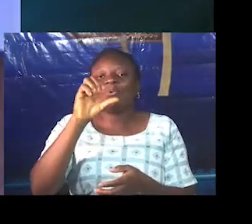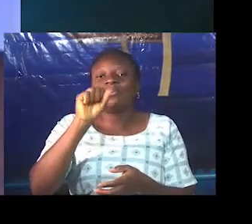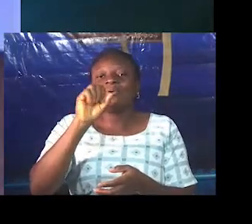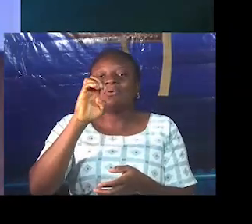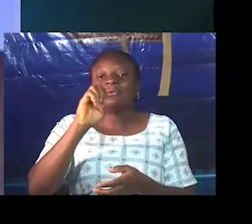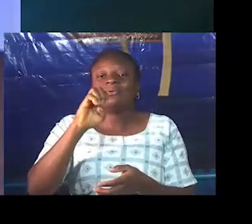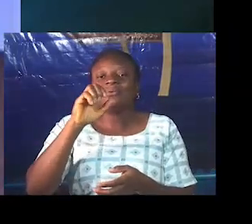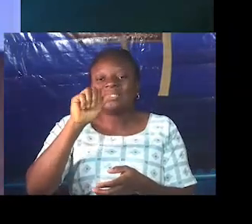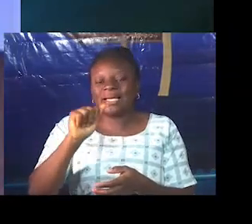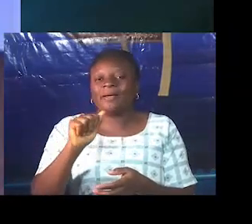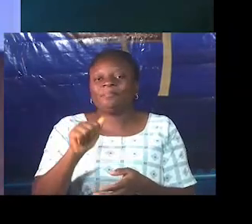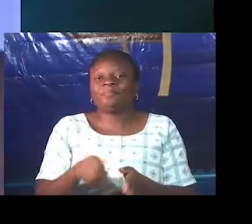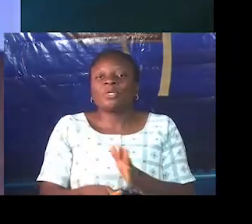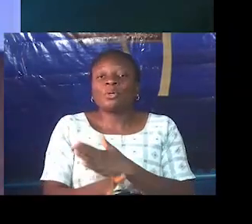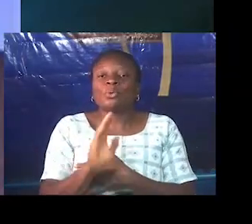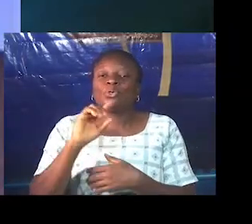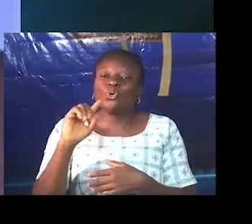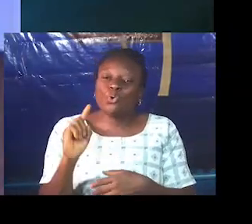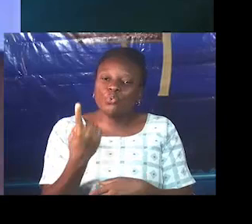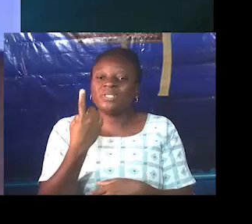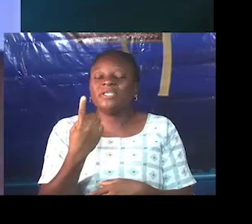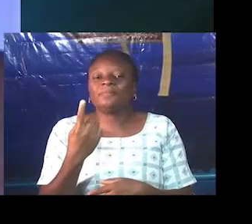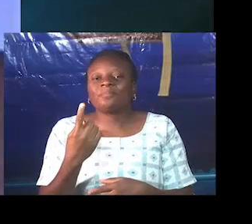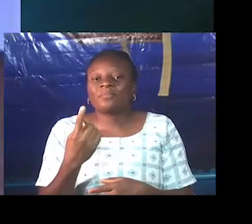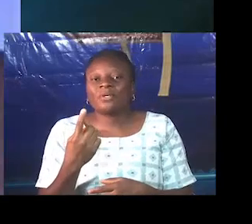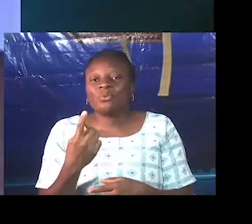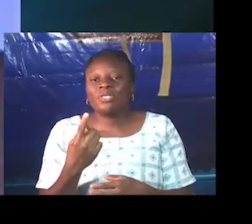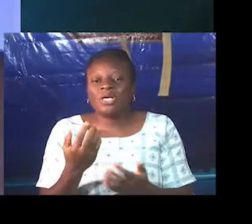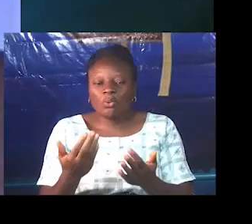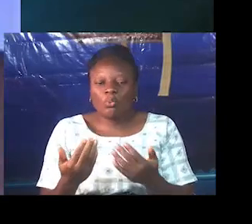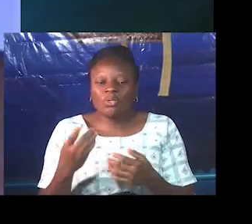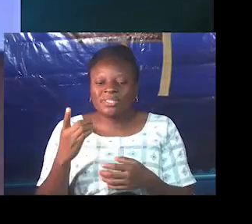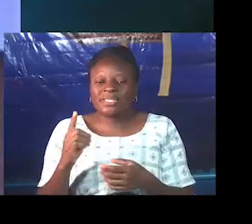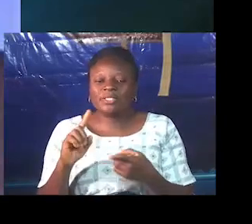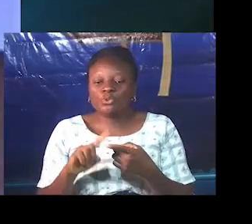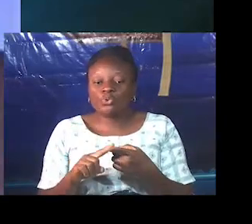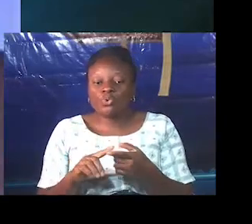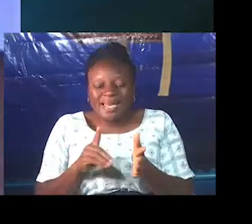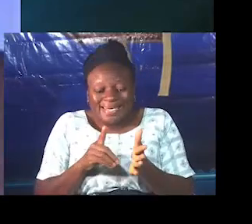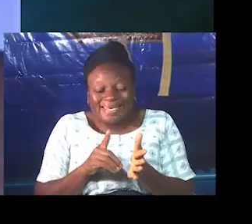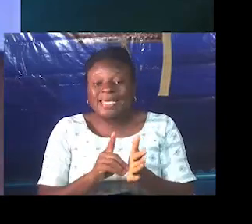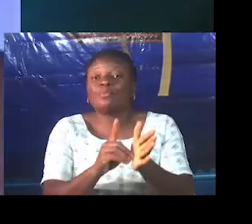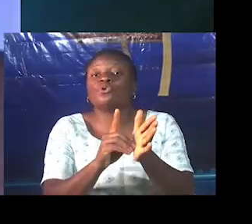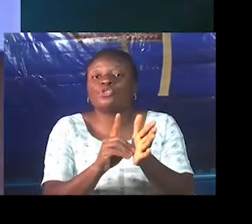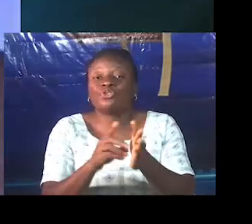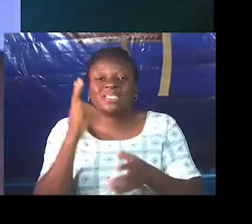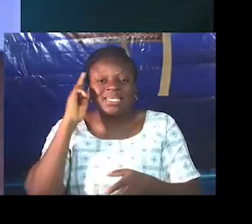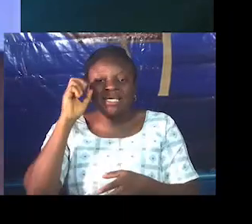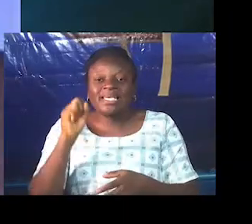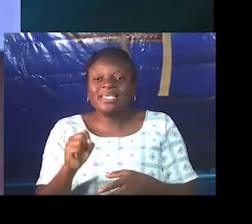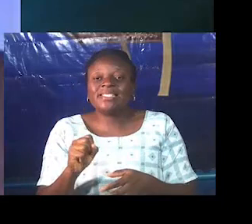simply wanting to demonstrate his love for the children of Israel through the life of